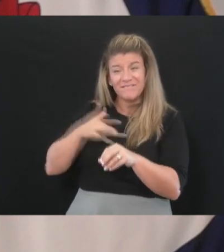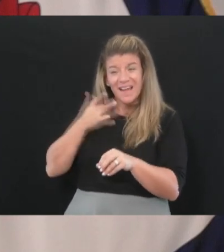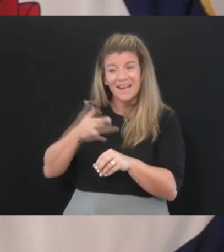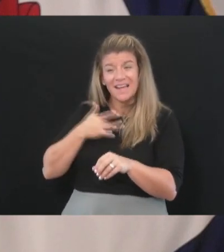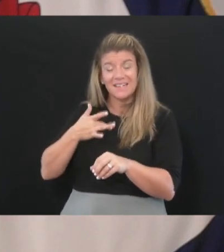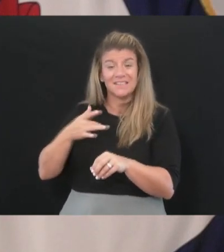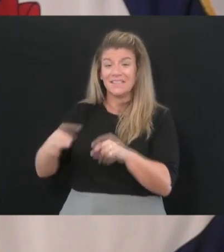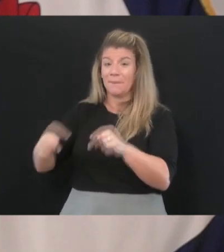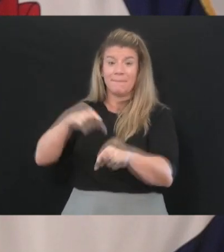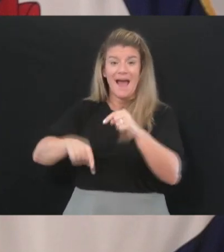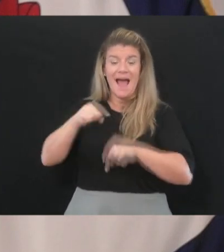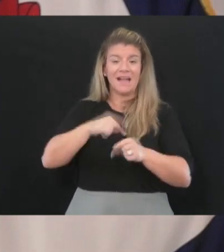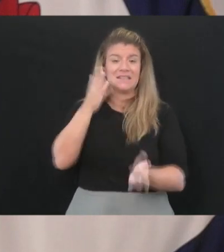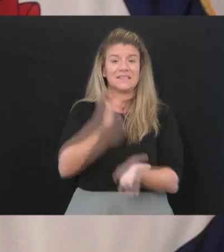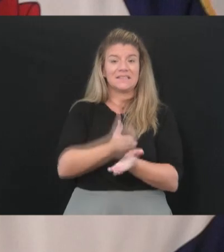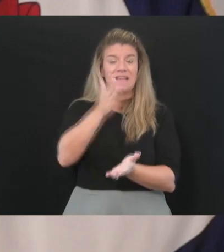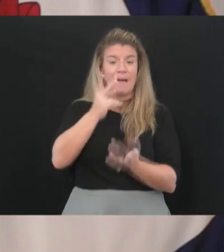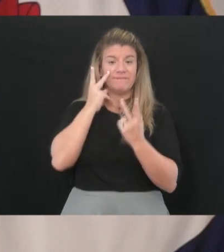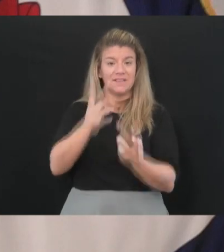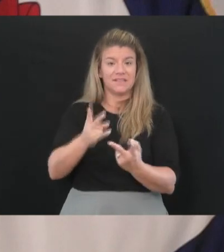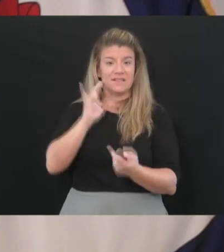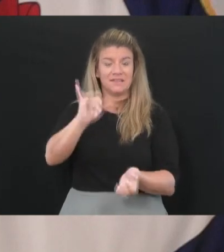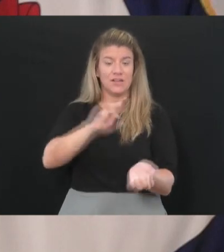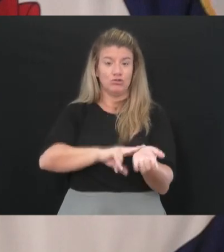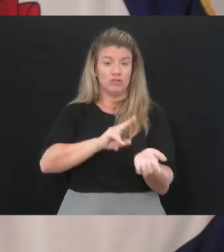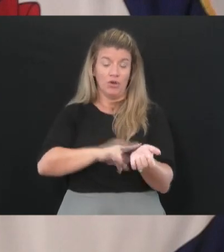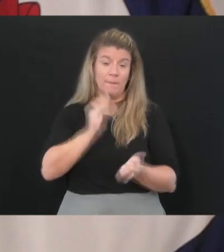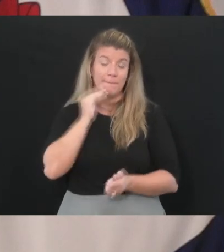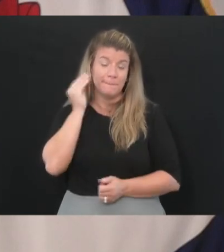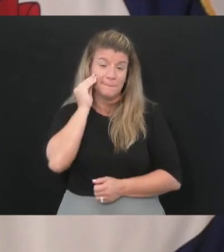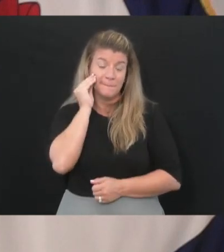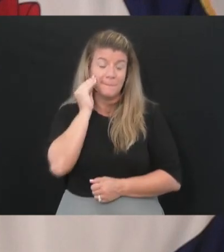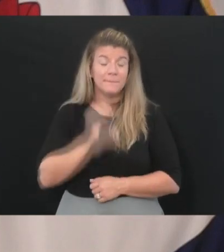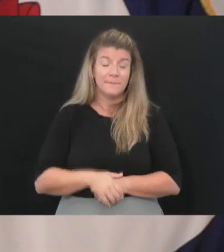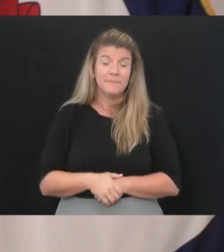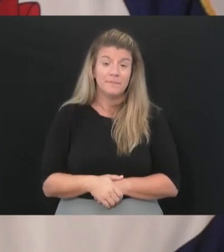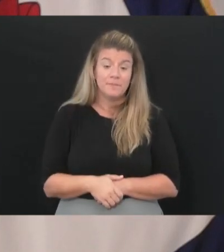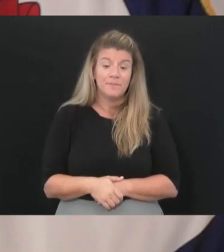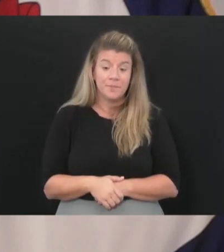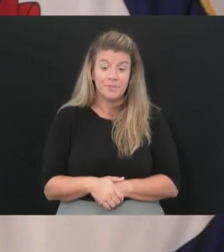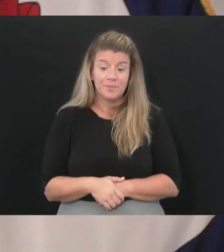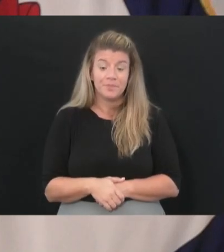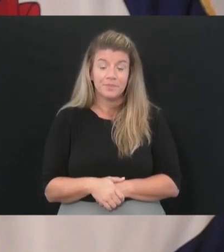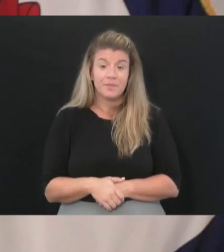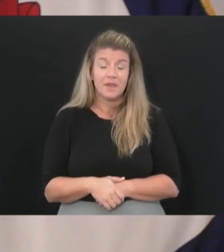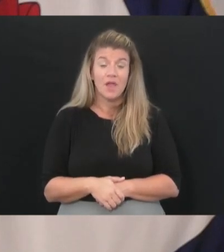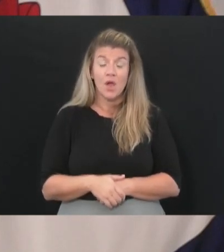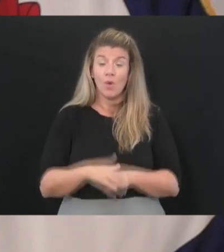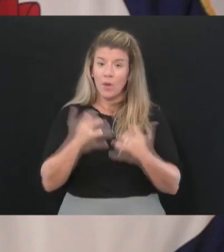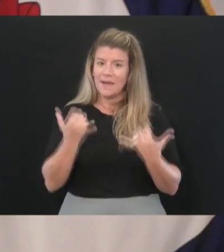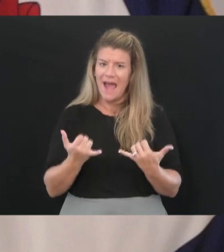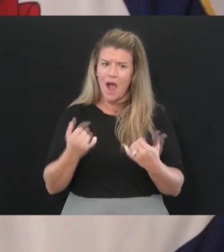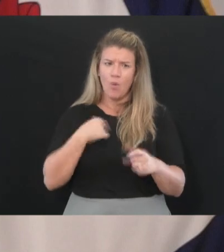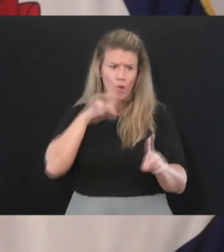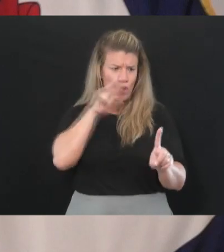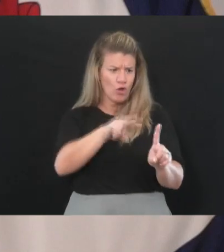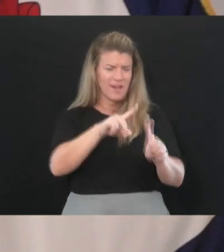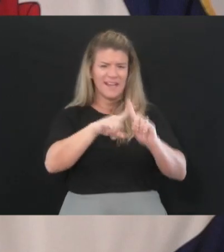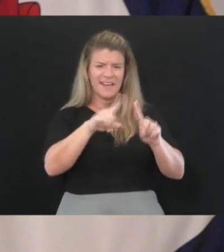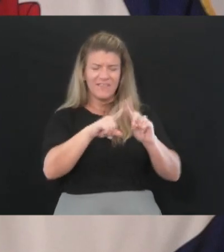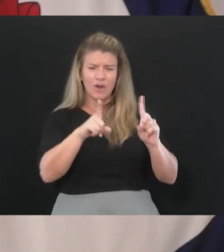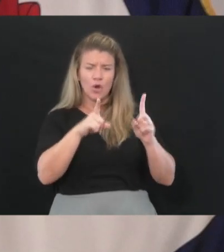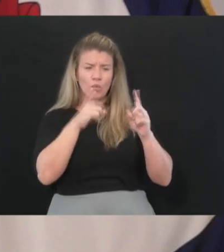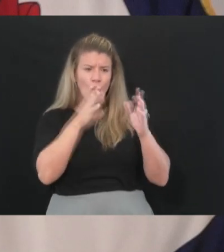no visitation situation with our nursing homes. We absolutely, are looking at ways